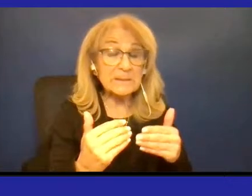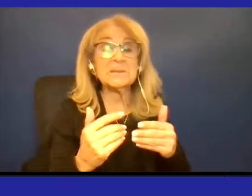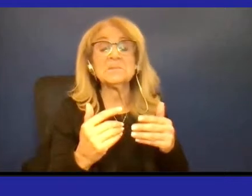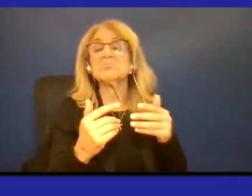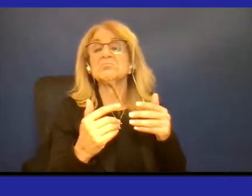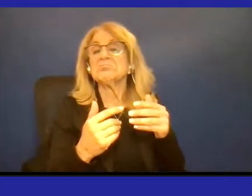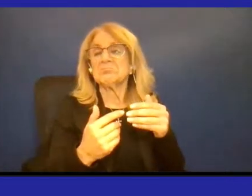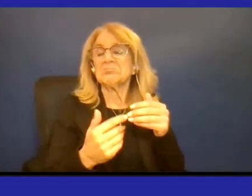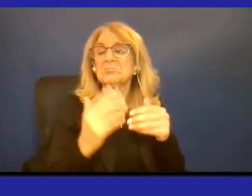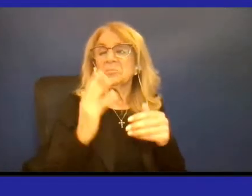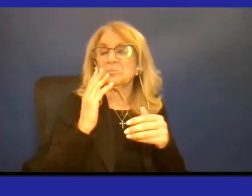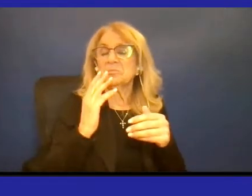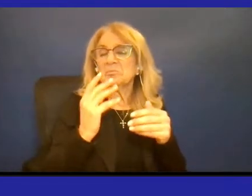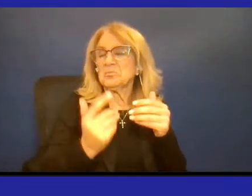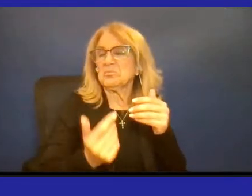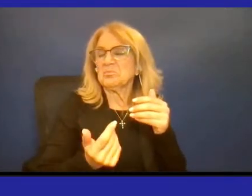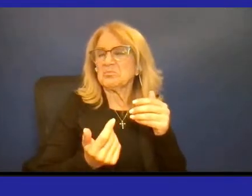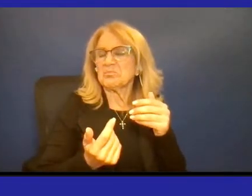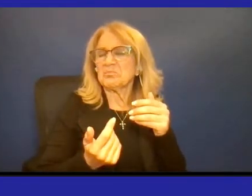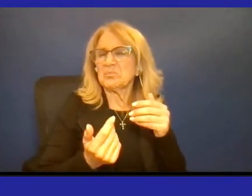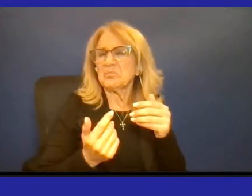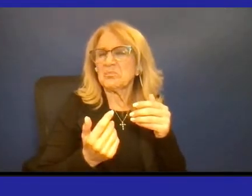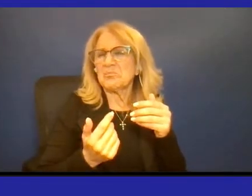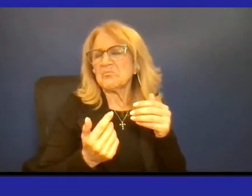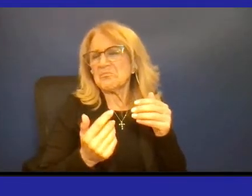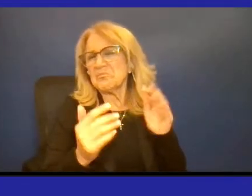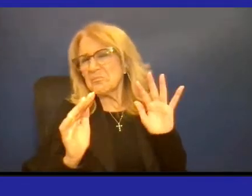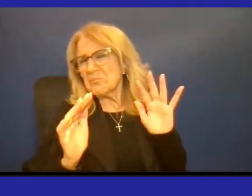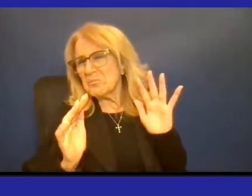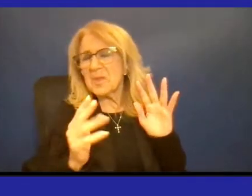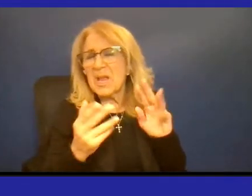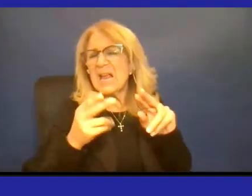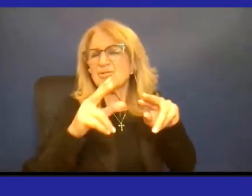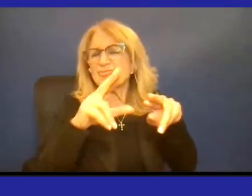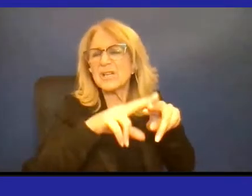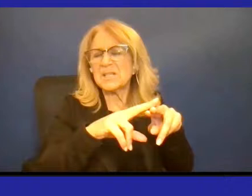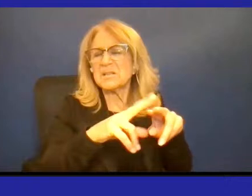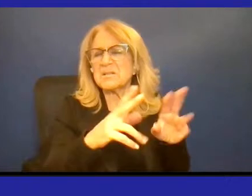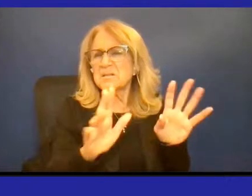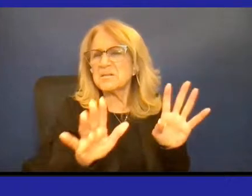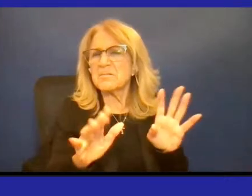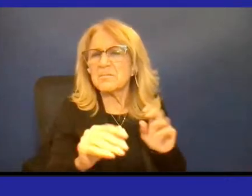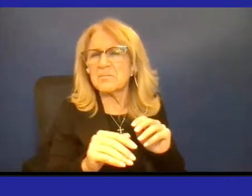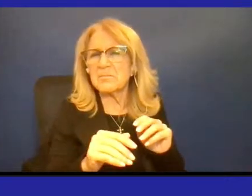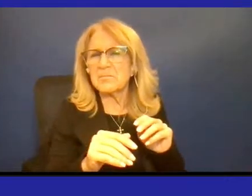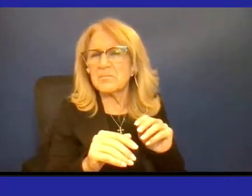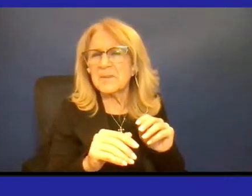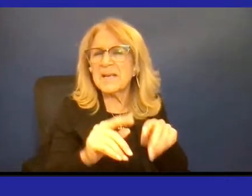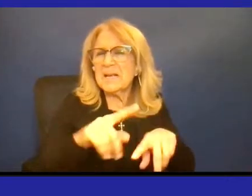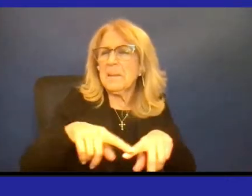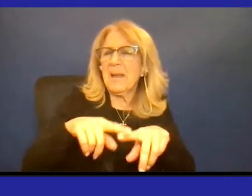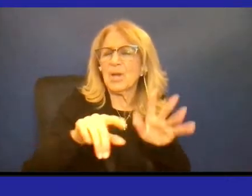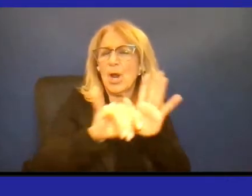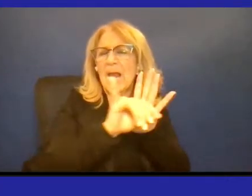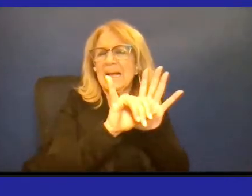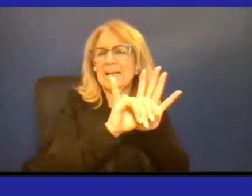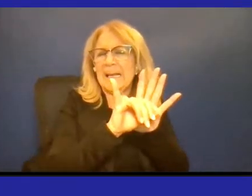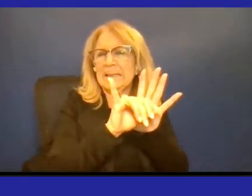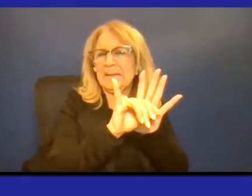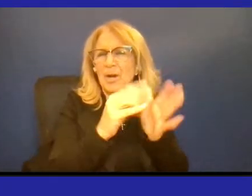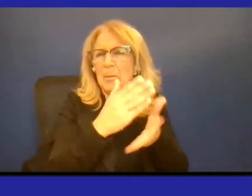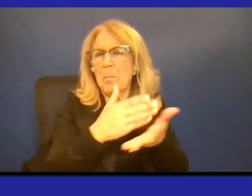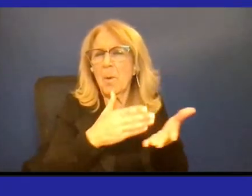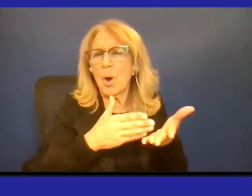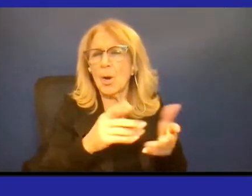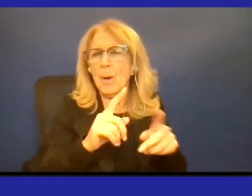of that particular identifying factor. I mean, you might want to just show, you might want to look